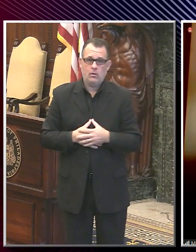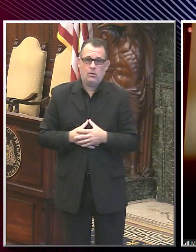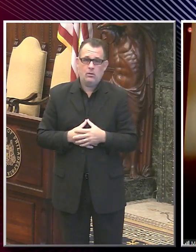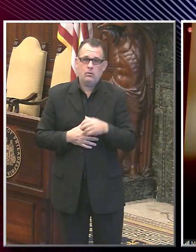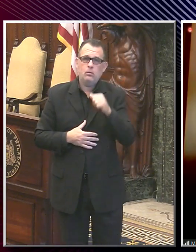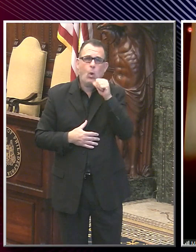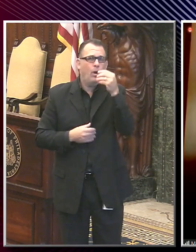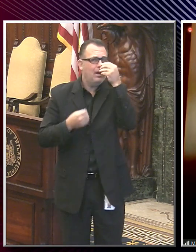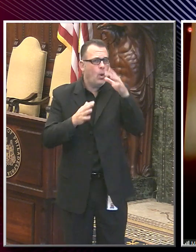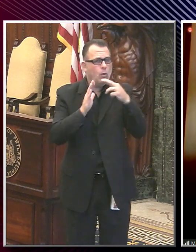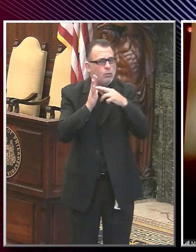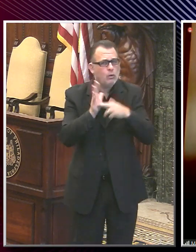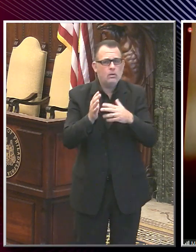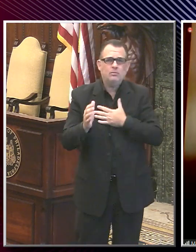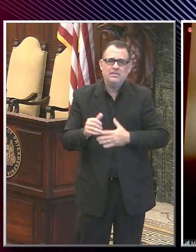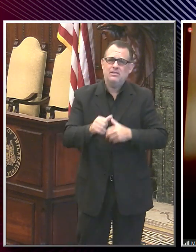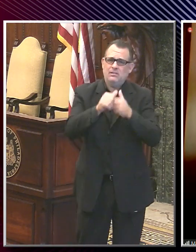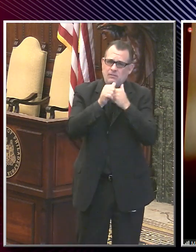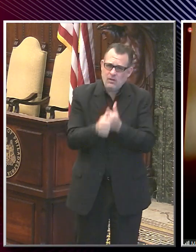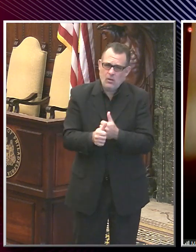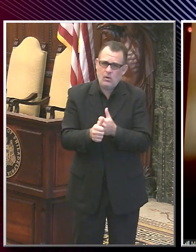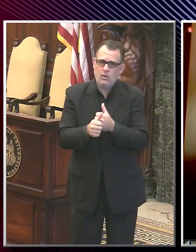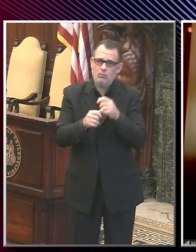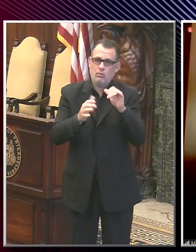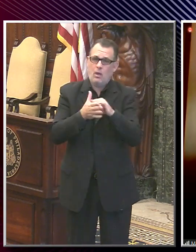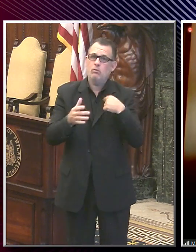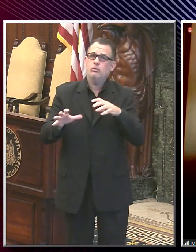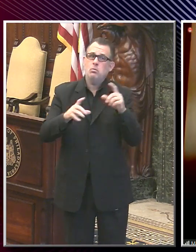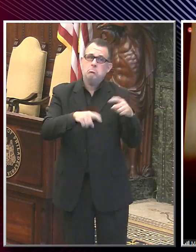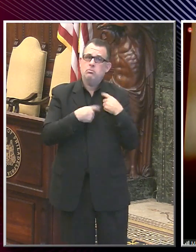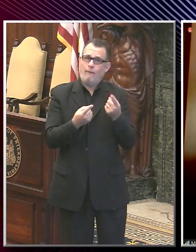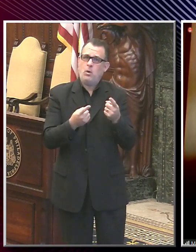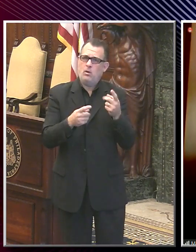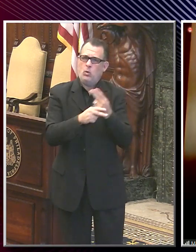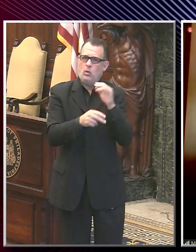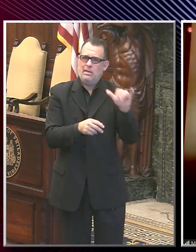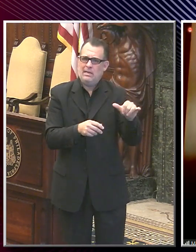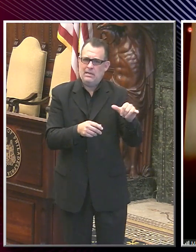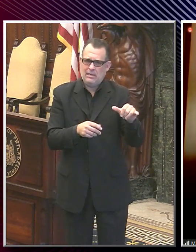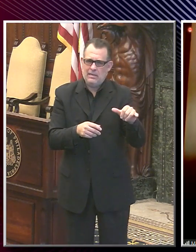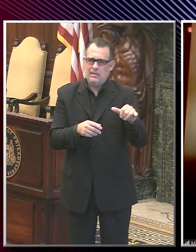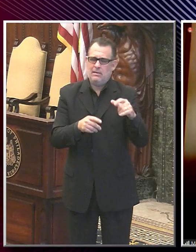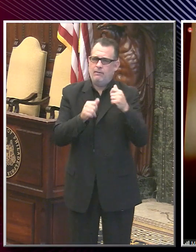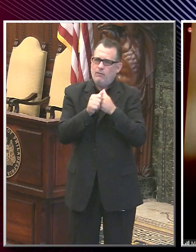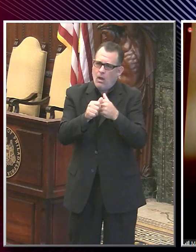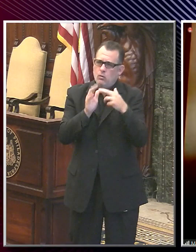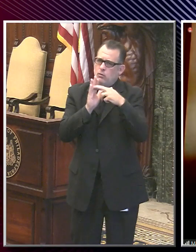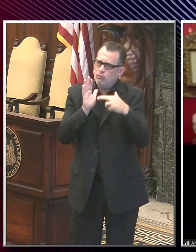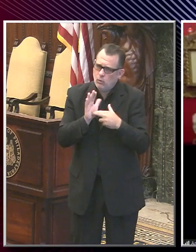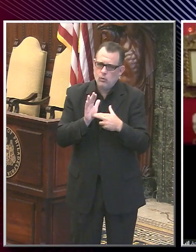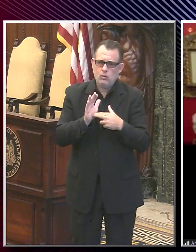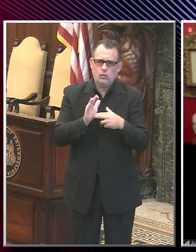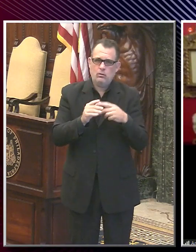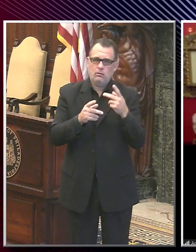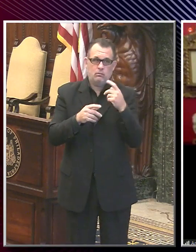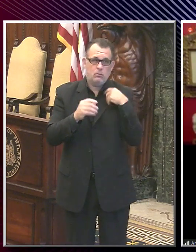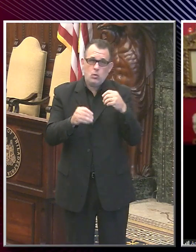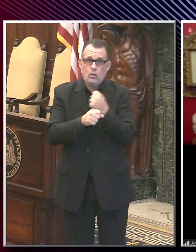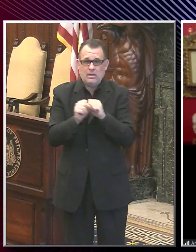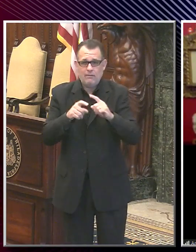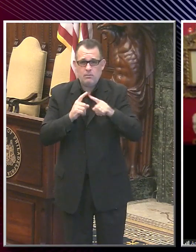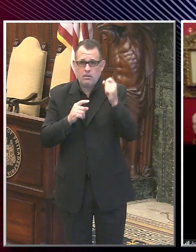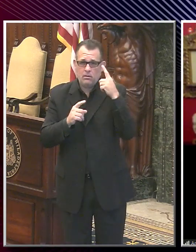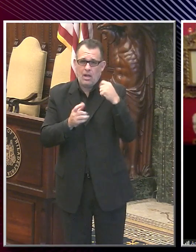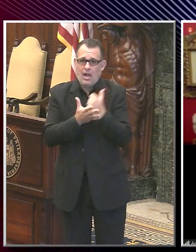the rules as we've been following the rules for quite some time now. And actually those rules have made us safer and have gotten us to this